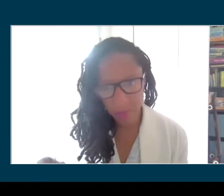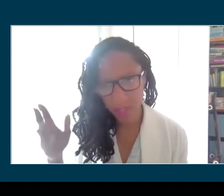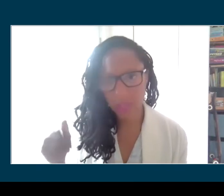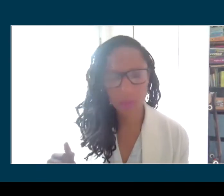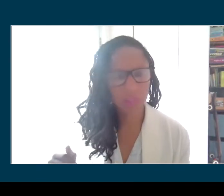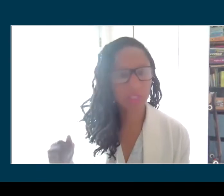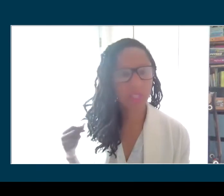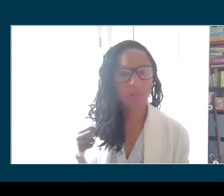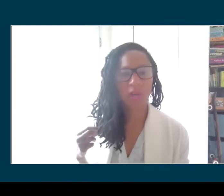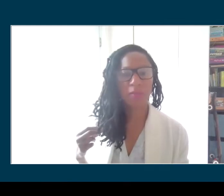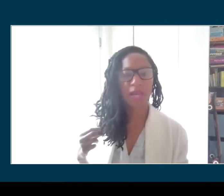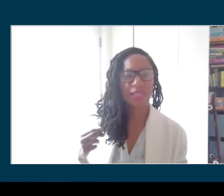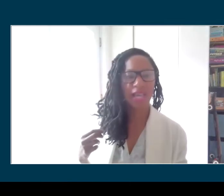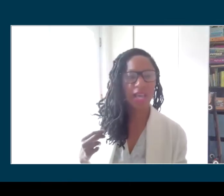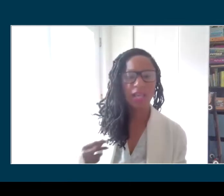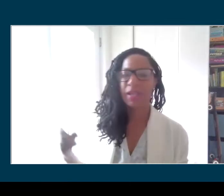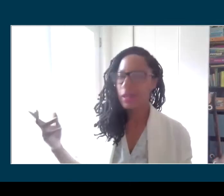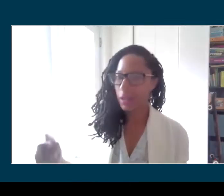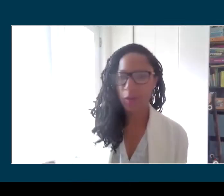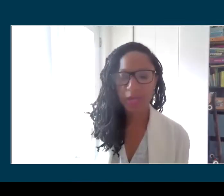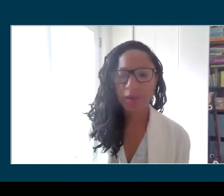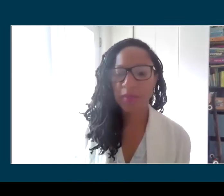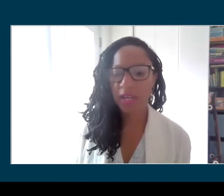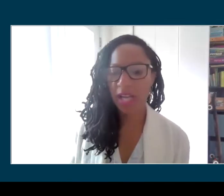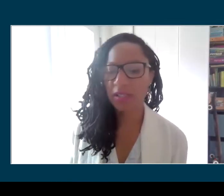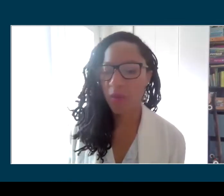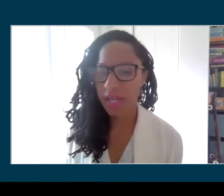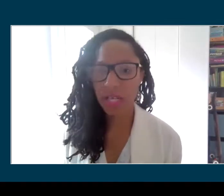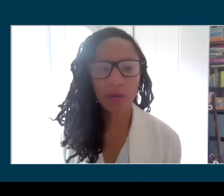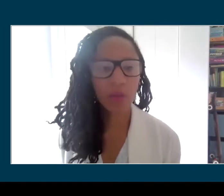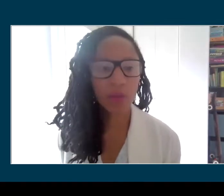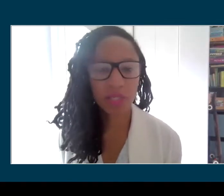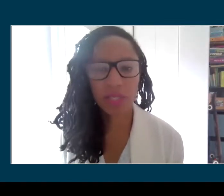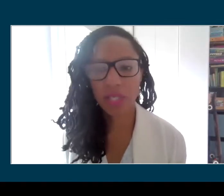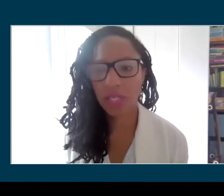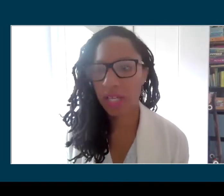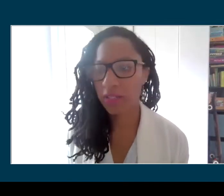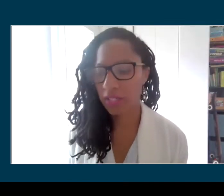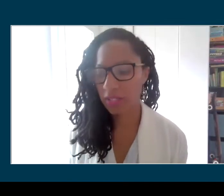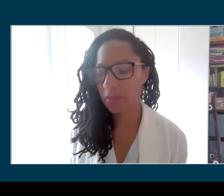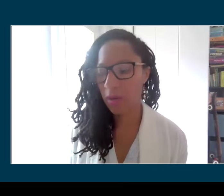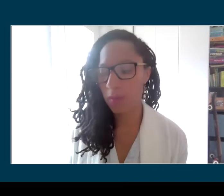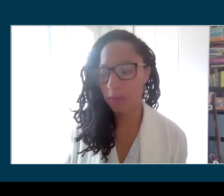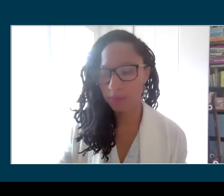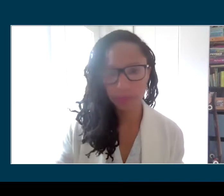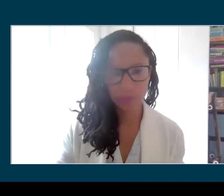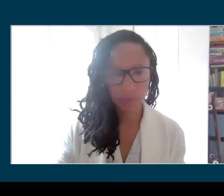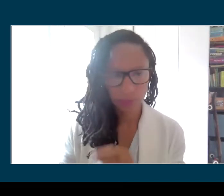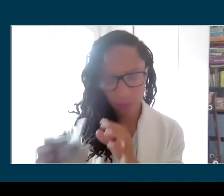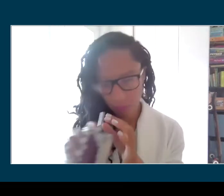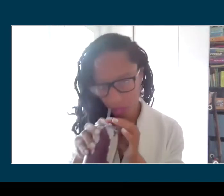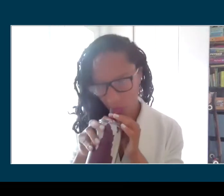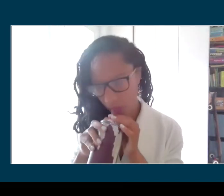us from, I know some of us are here from SA, go ahead and grab that glass of wine and we will get started in just a moment.